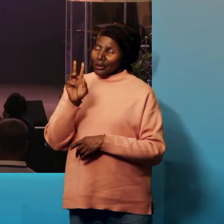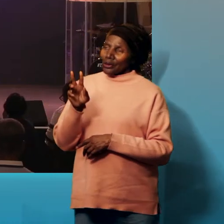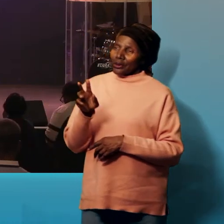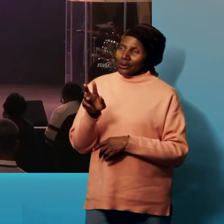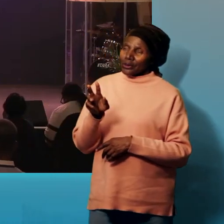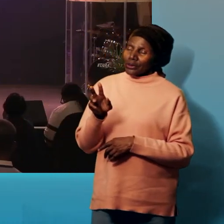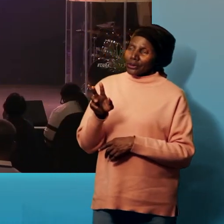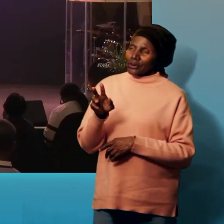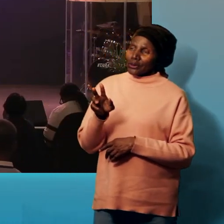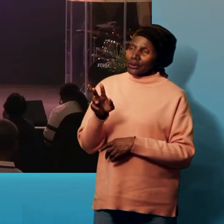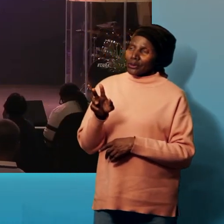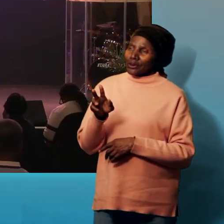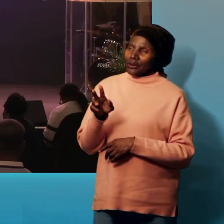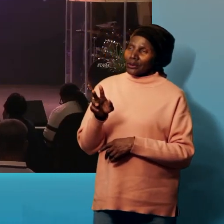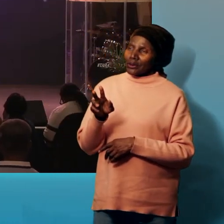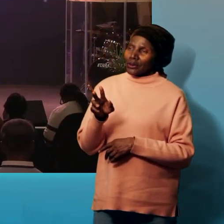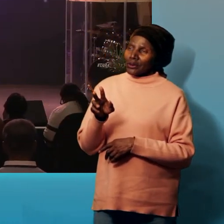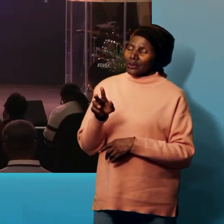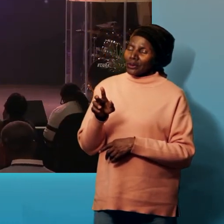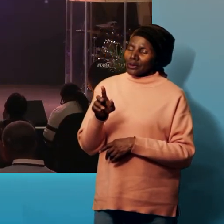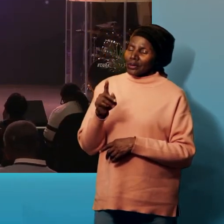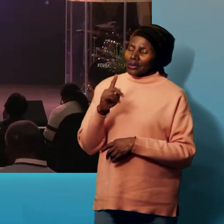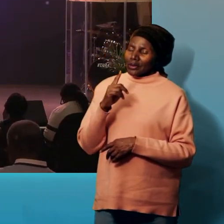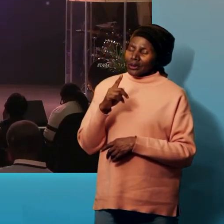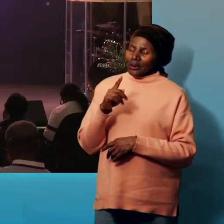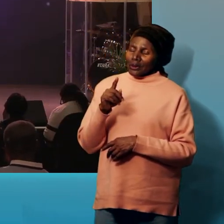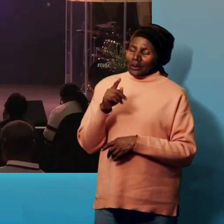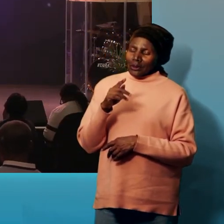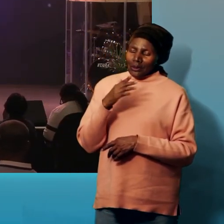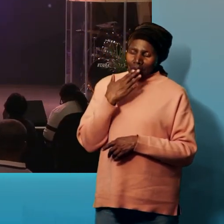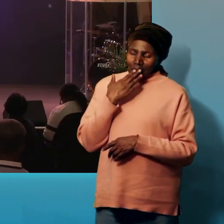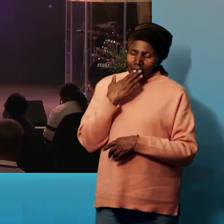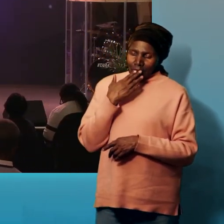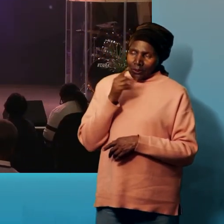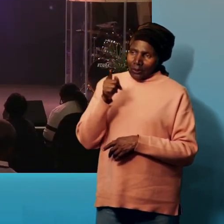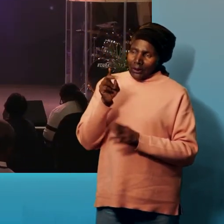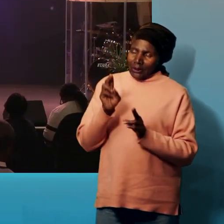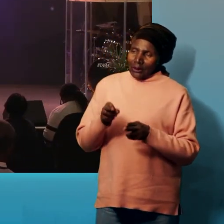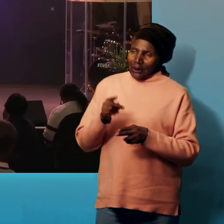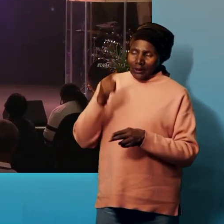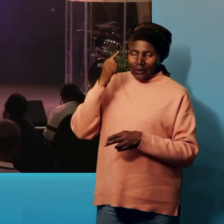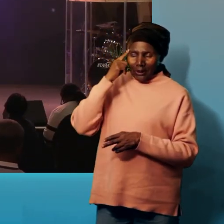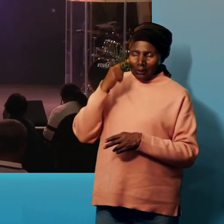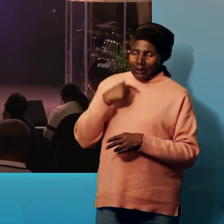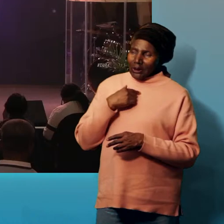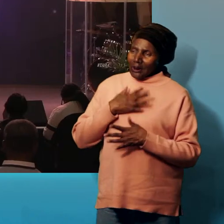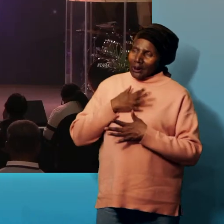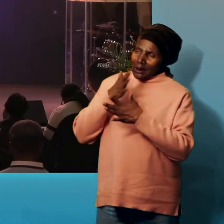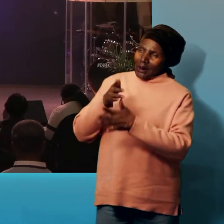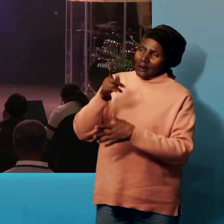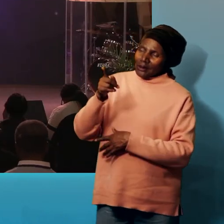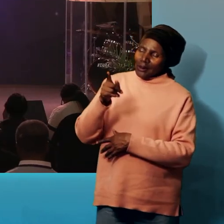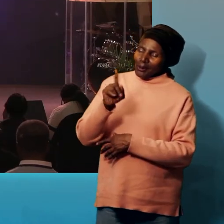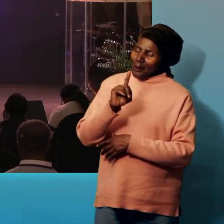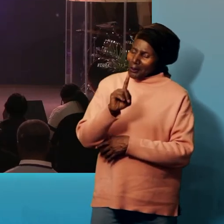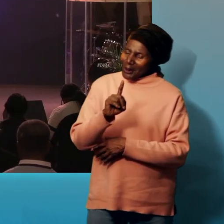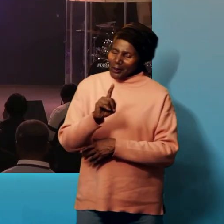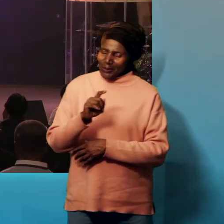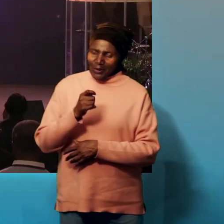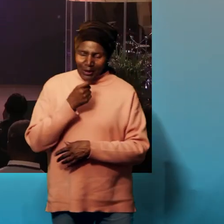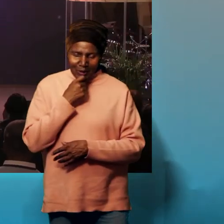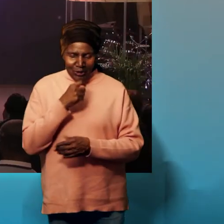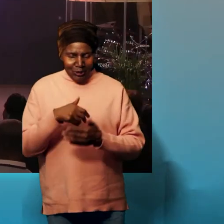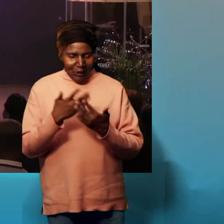And Peter thought, right, he's died thinking that I hate him. But 3 days later,